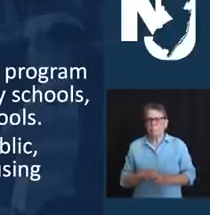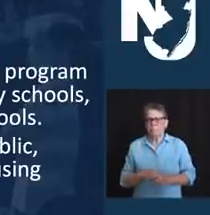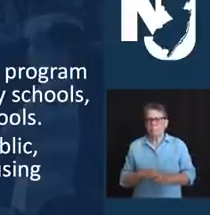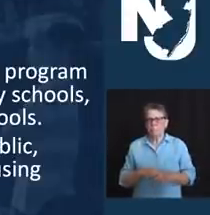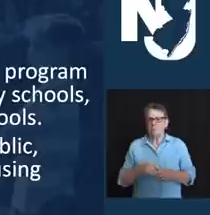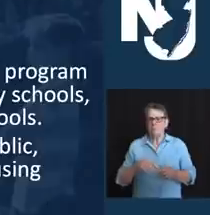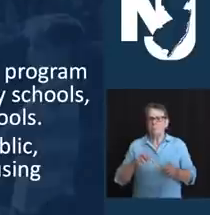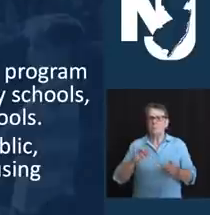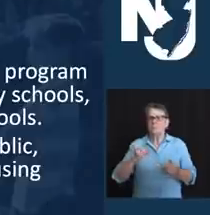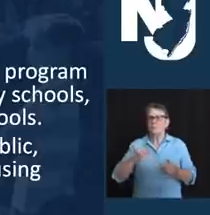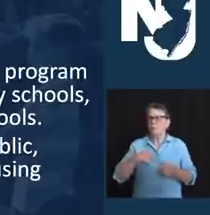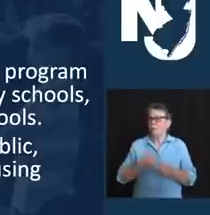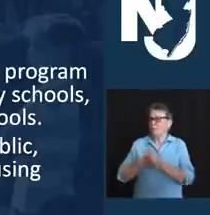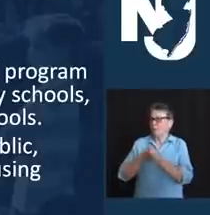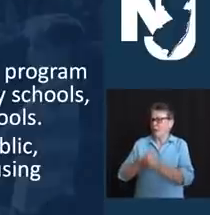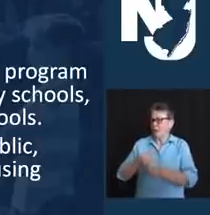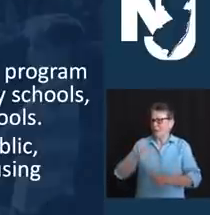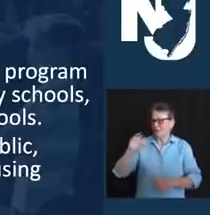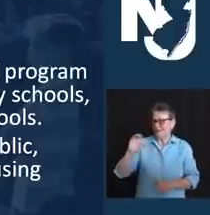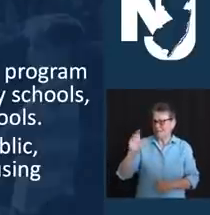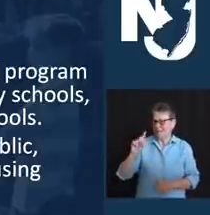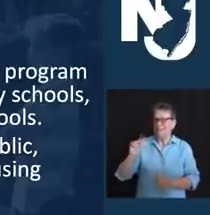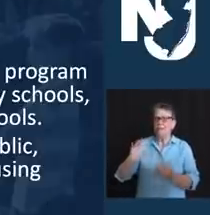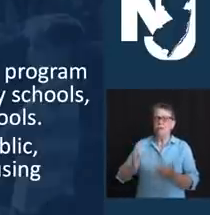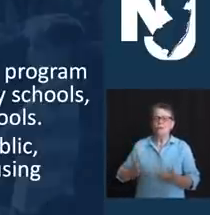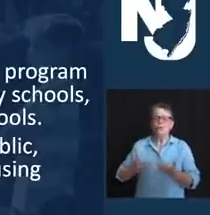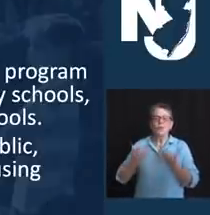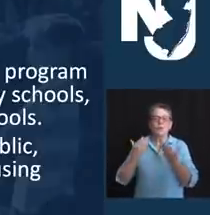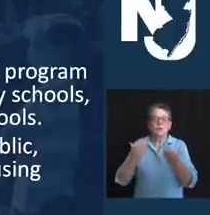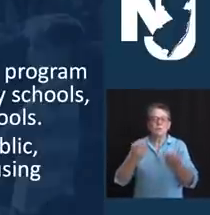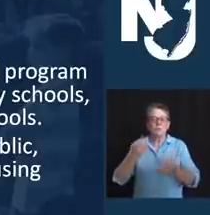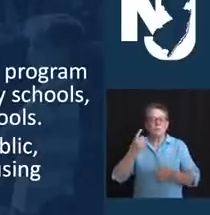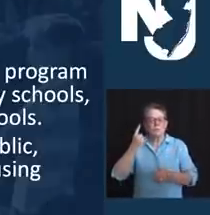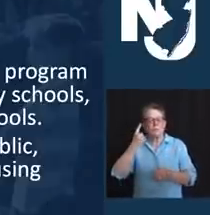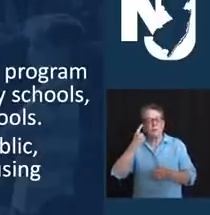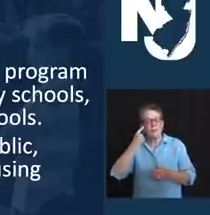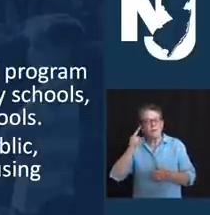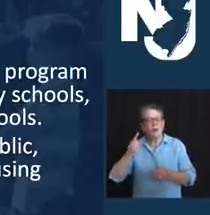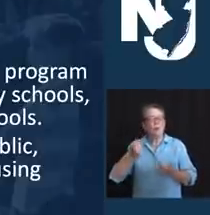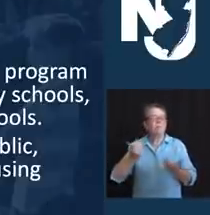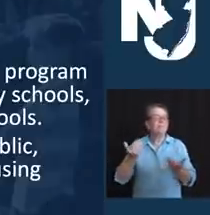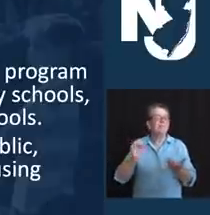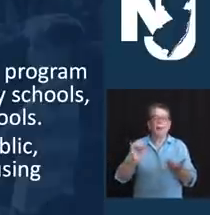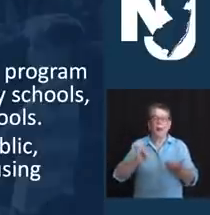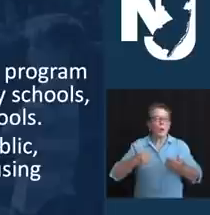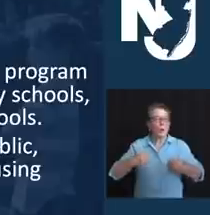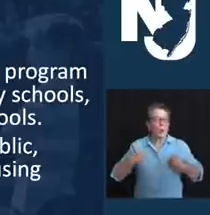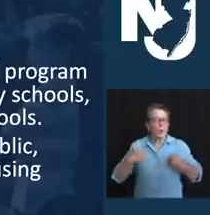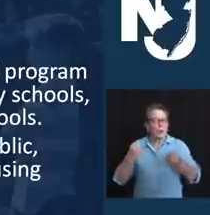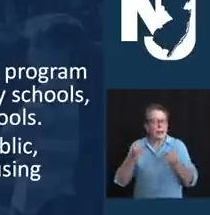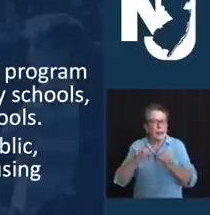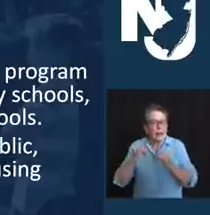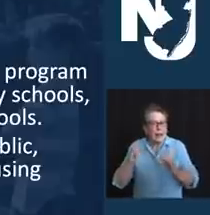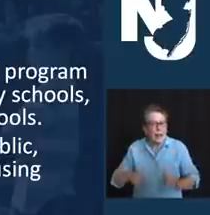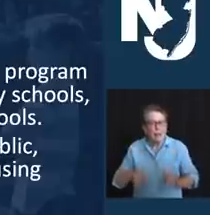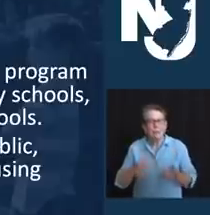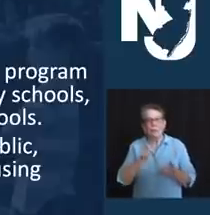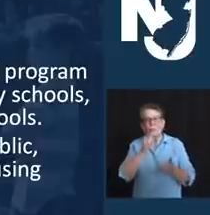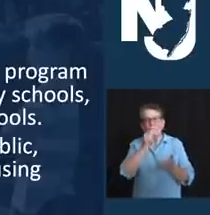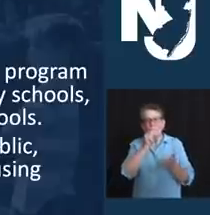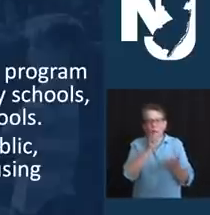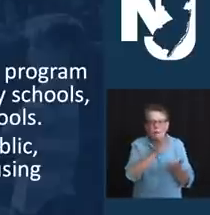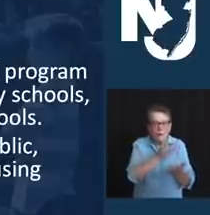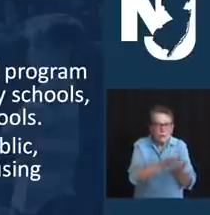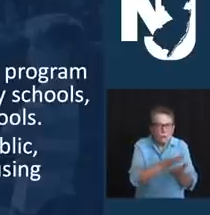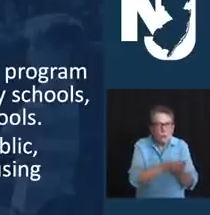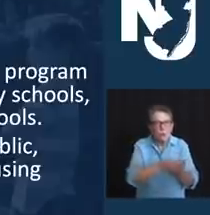and facilities, youth summer camps, public, private, or parochial, preschool premises, and elementary and secondary